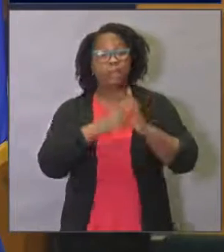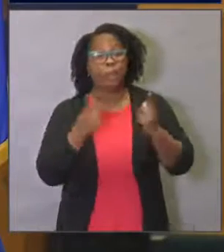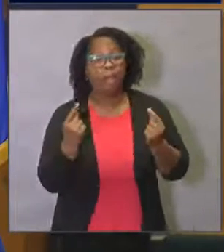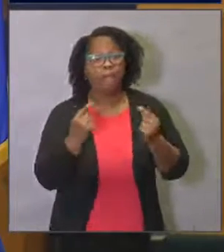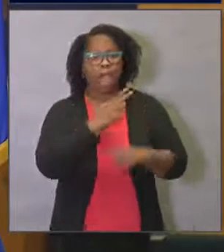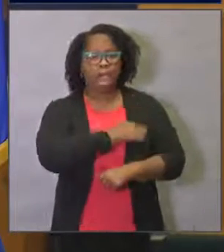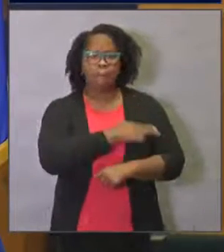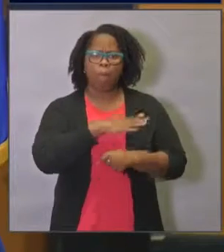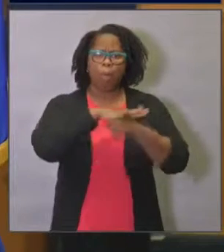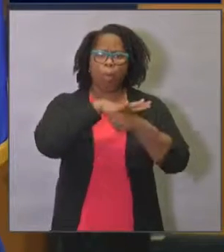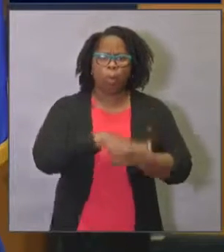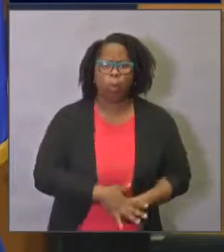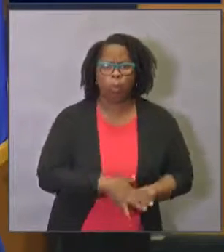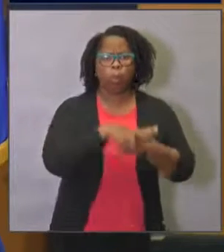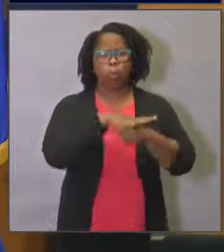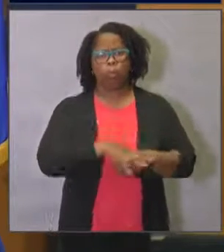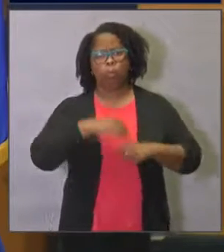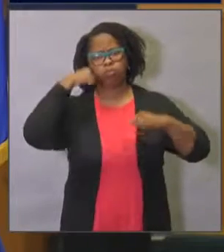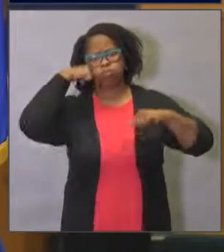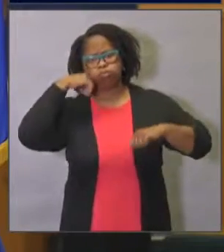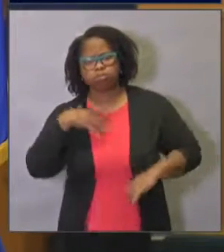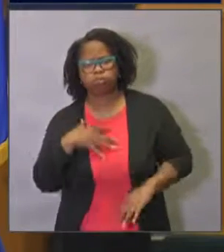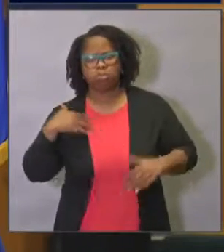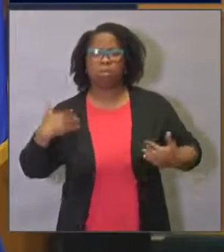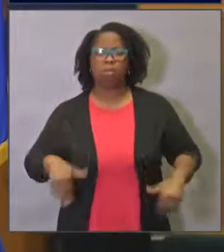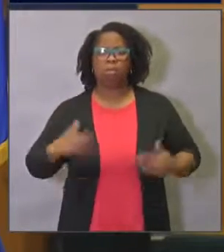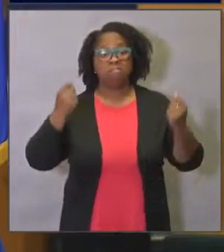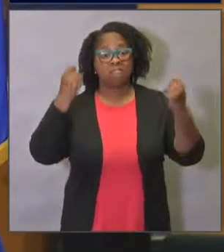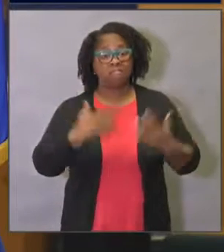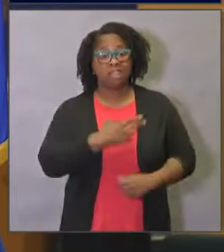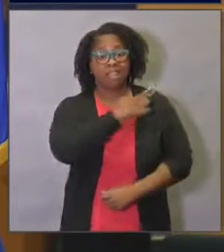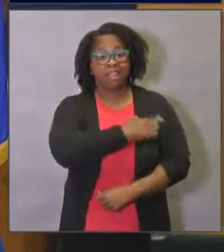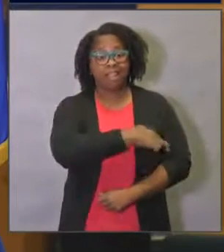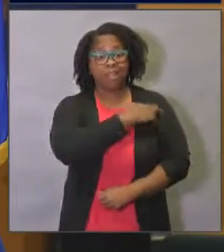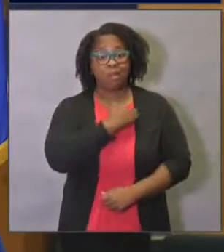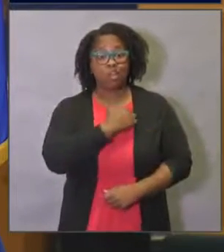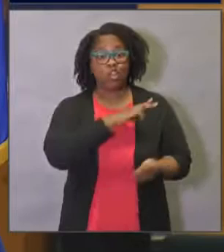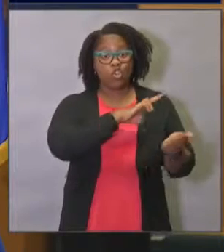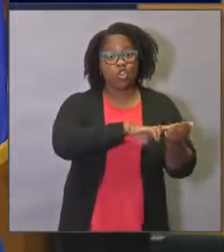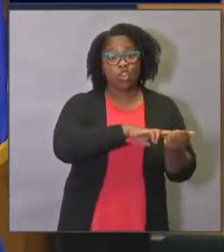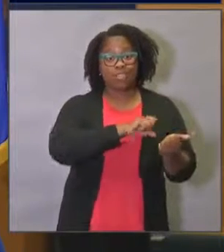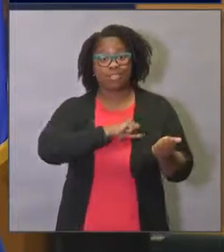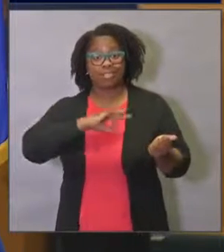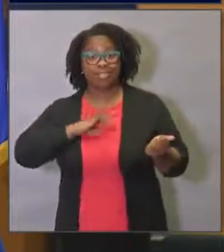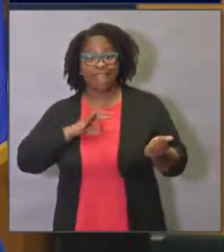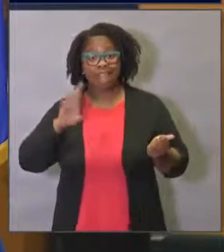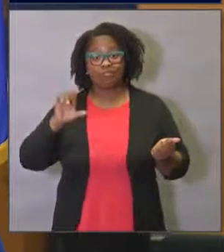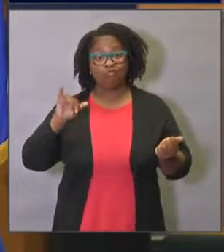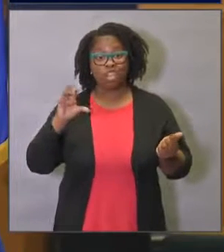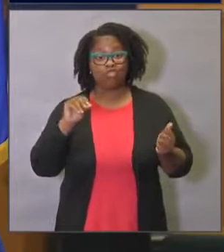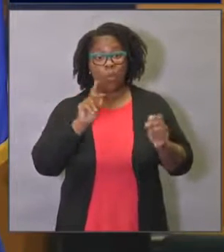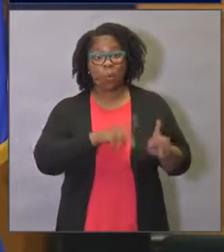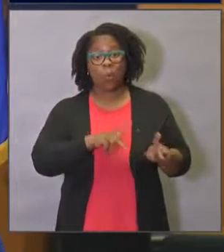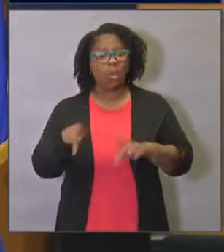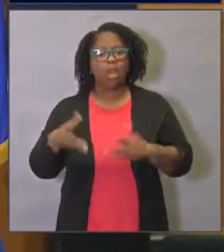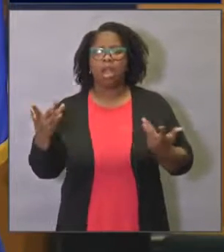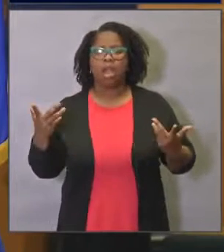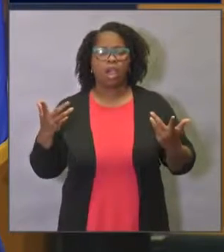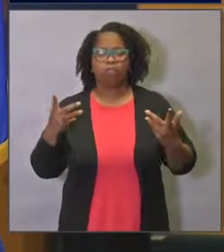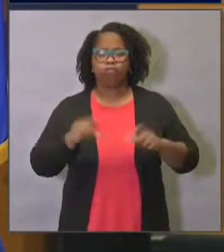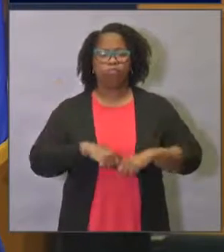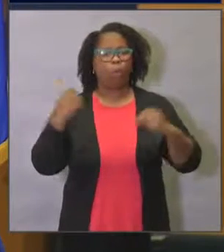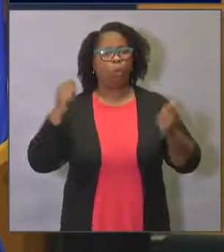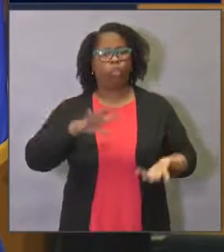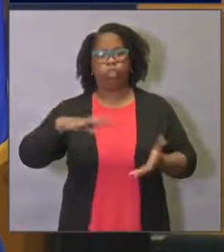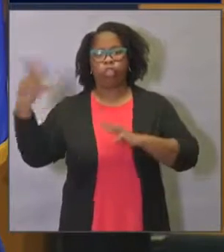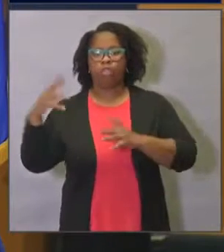immense stress. Many hospitals have already broken their staffing ratios, and their staff are not necessarily getting either